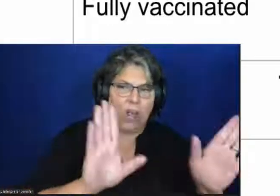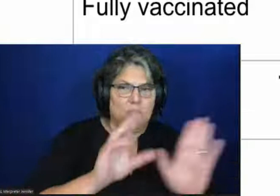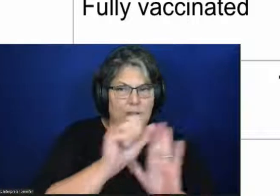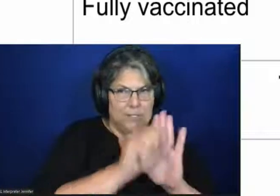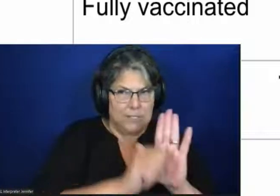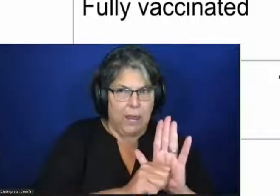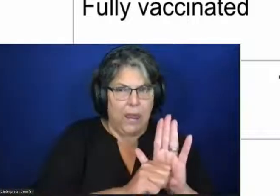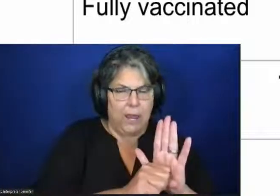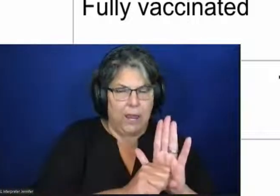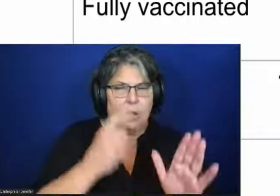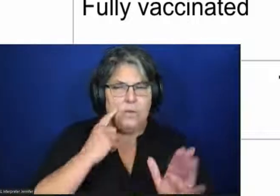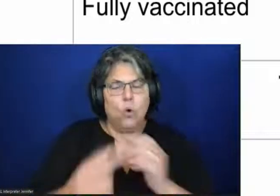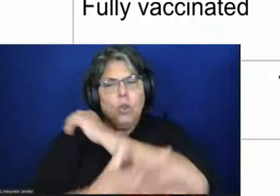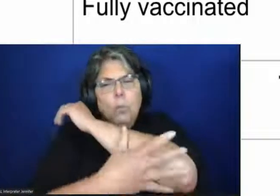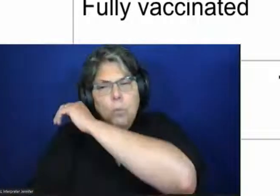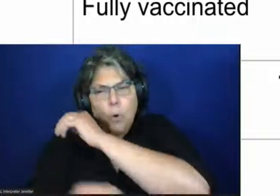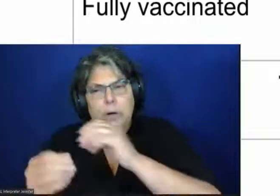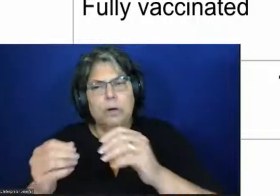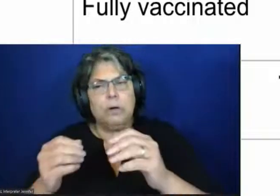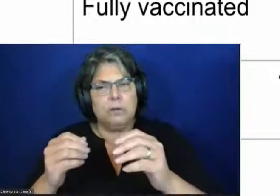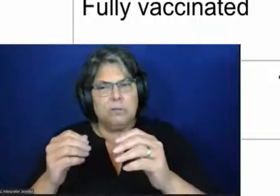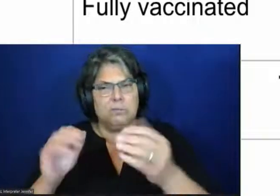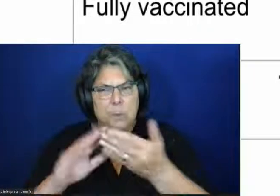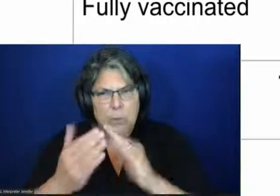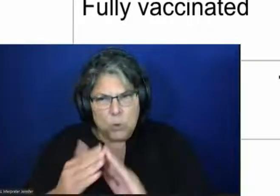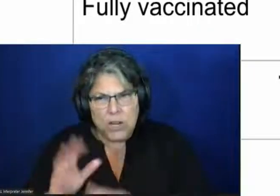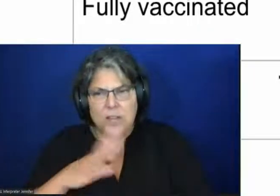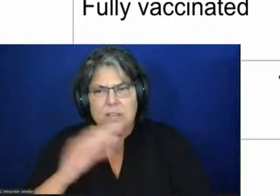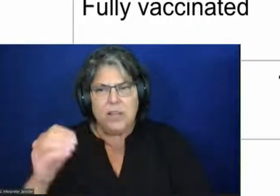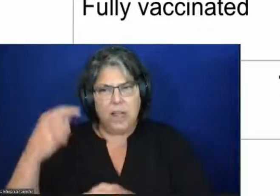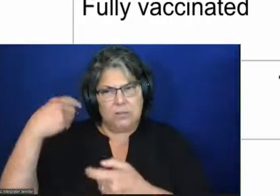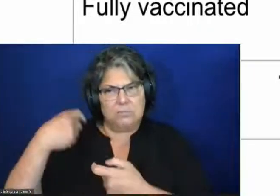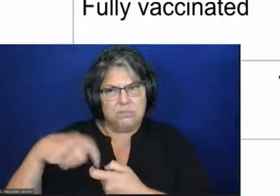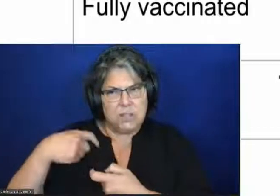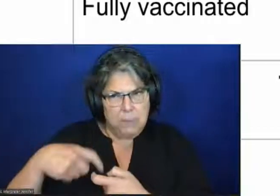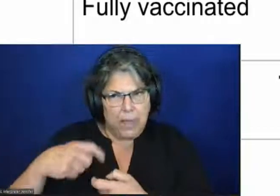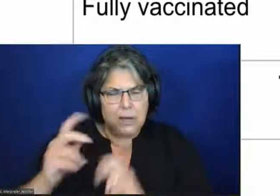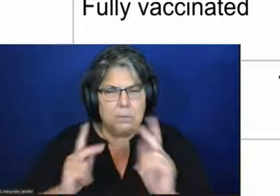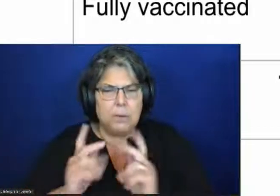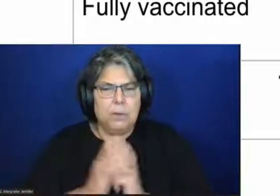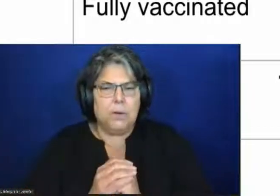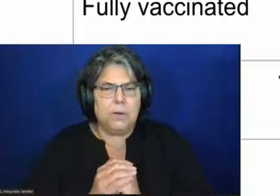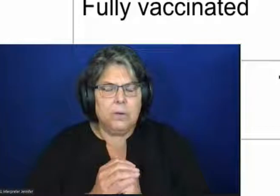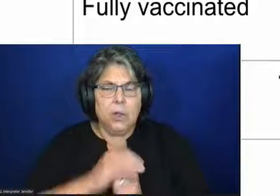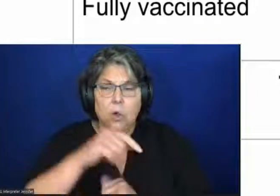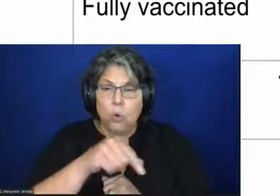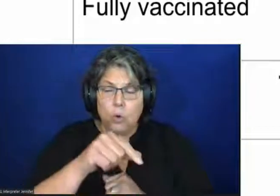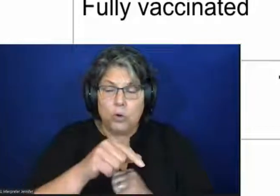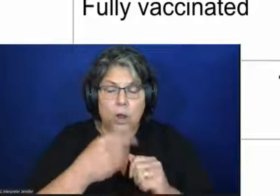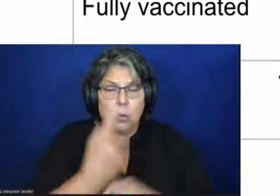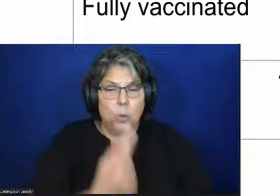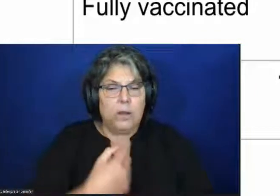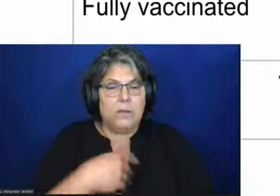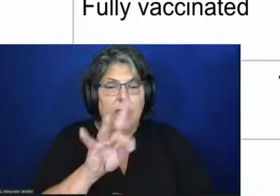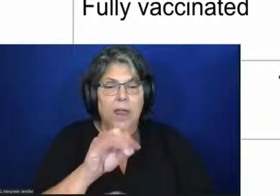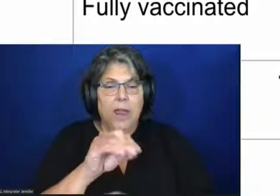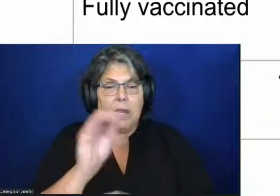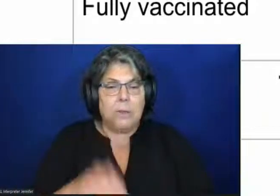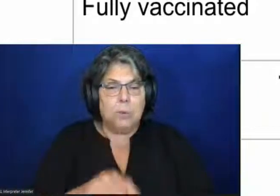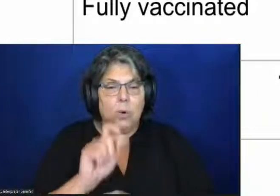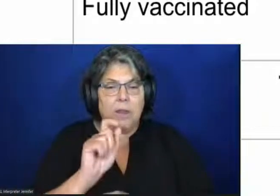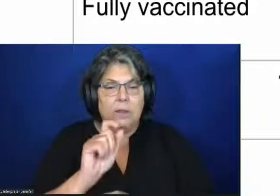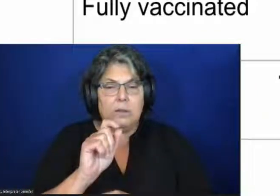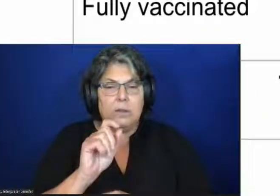in the Hispanic population. In quartile 1, we have 80.6% of our population